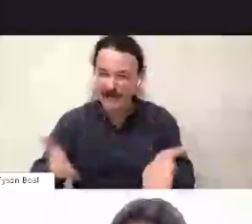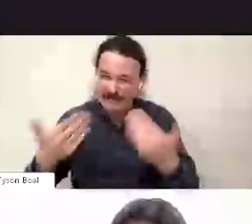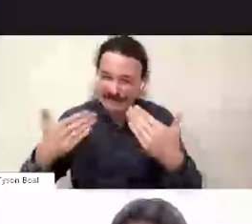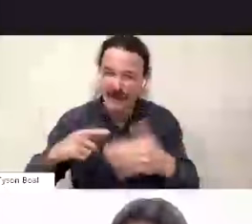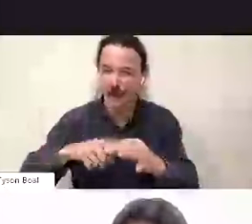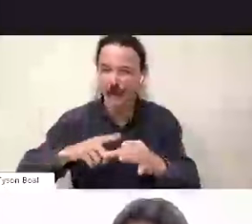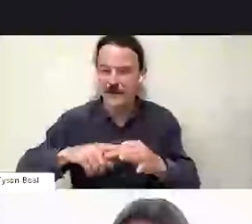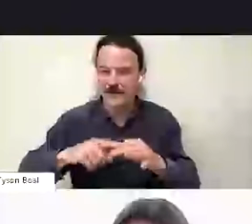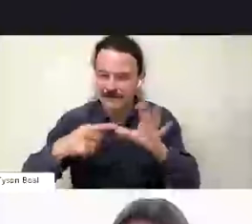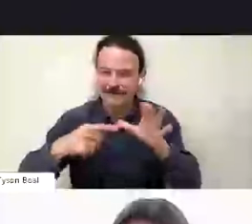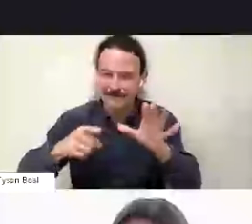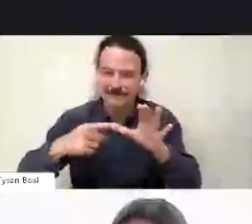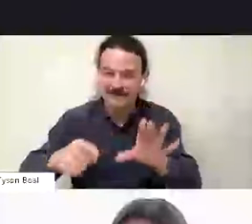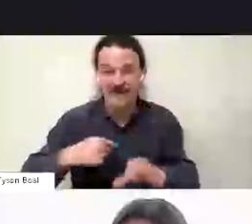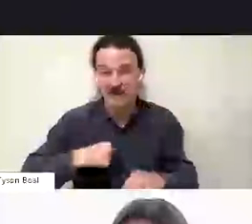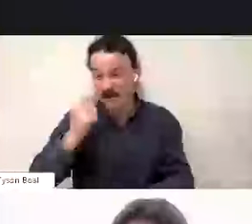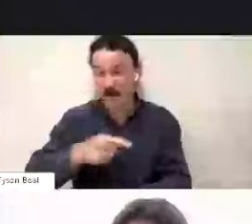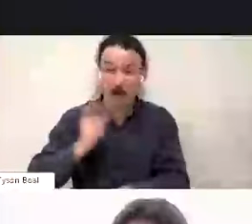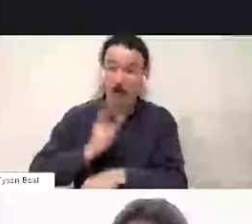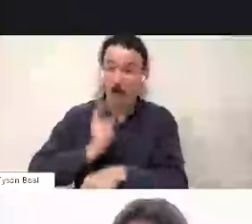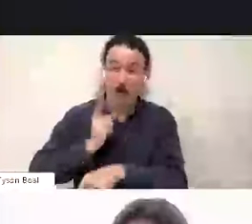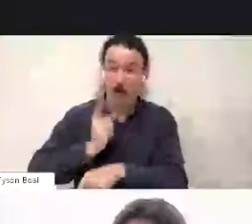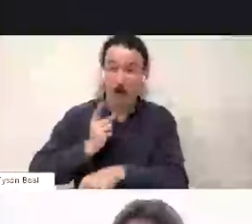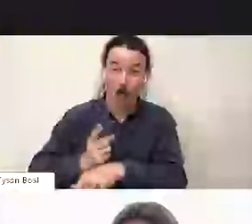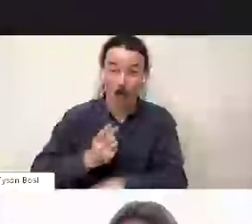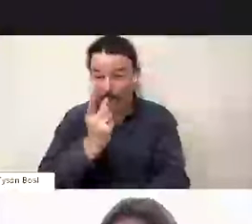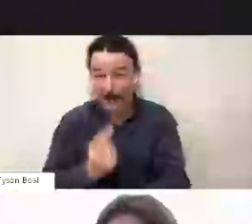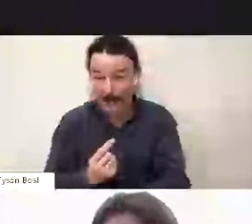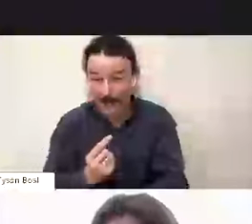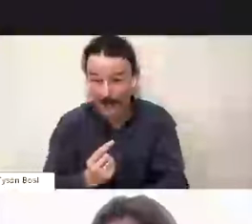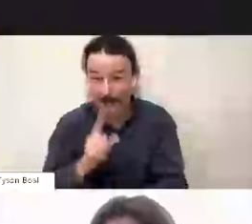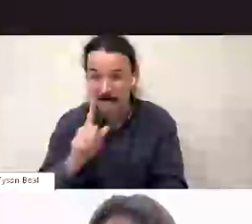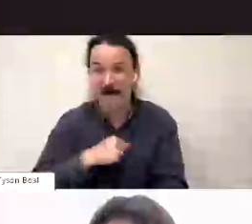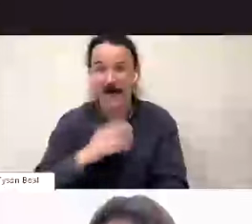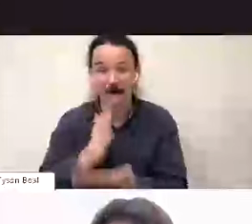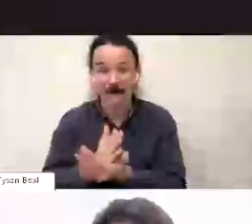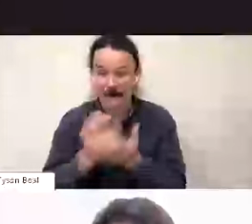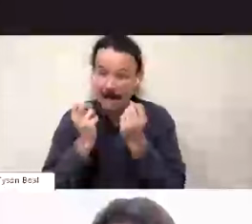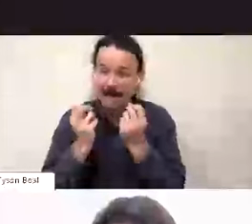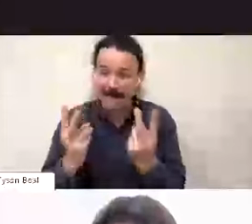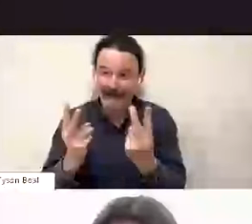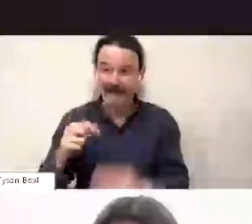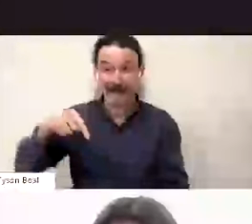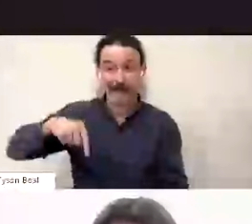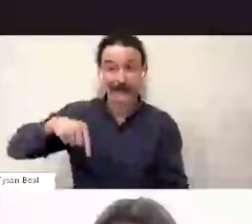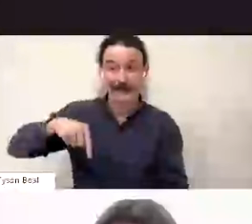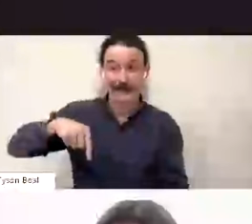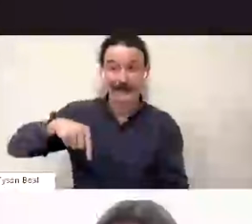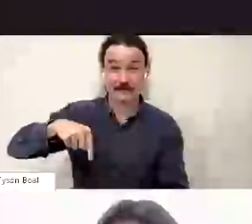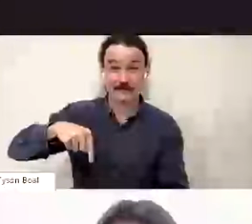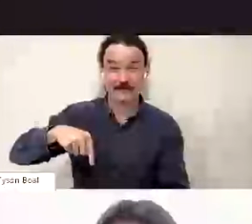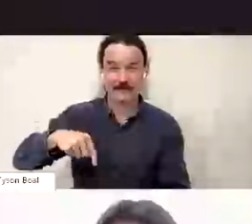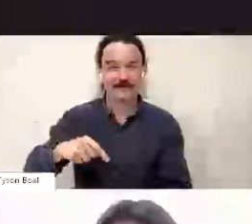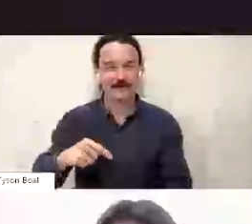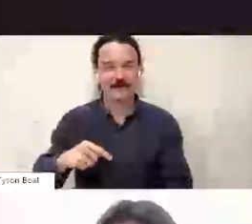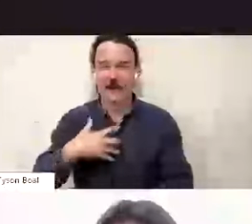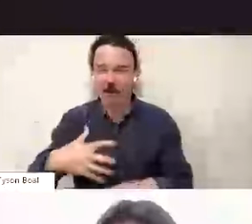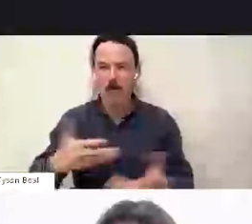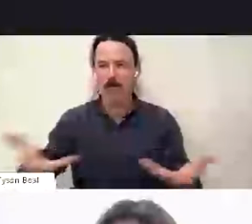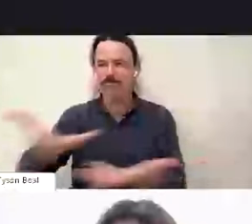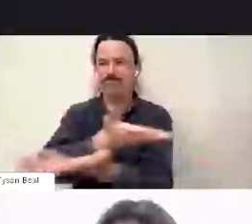can. I mean, I can keep talking, but I'm really keen to make this as proactive as we can, if